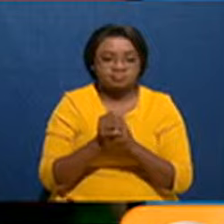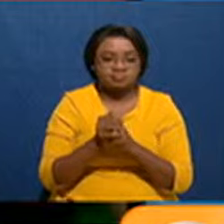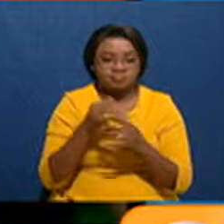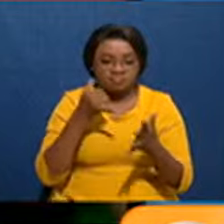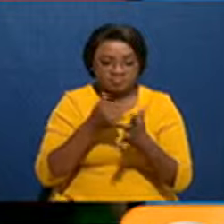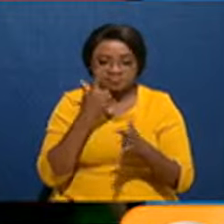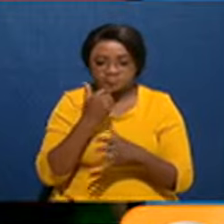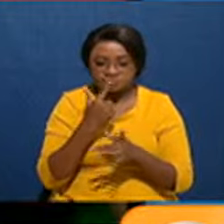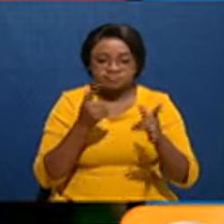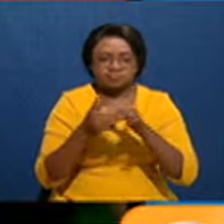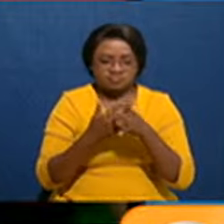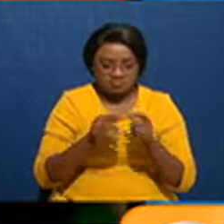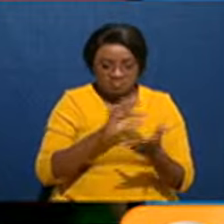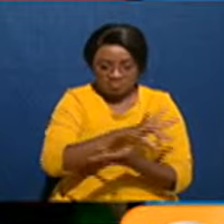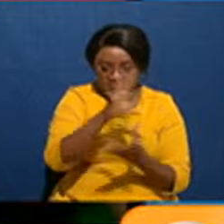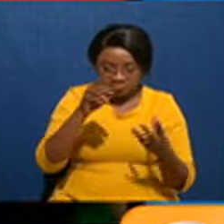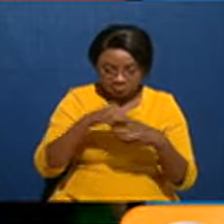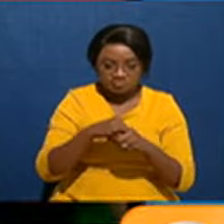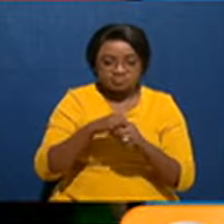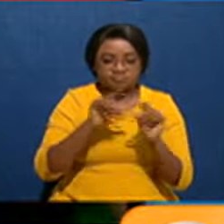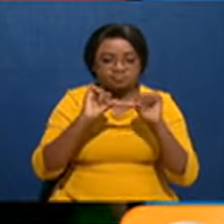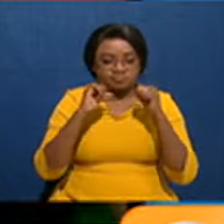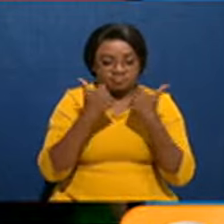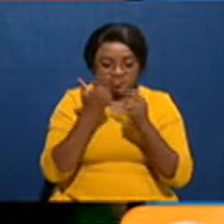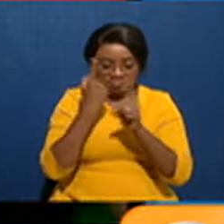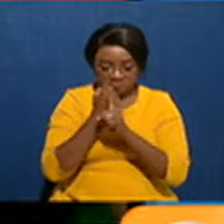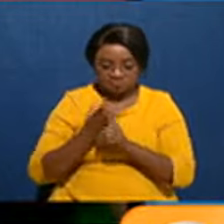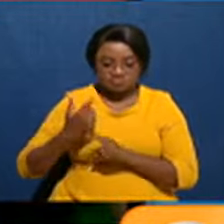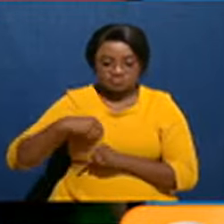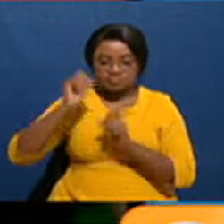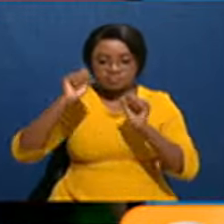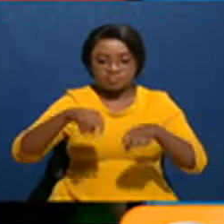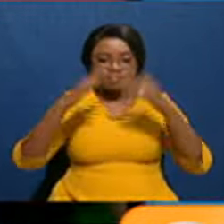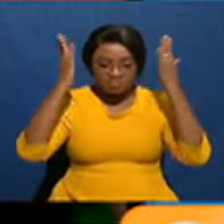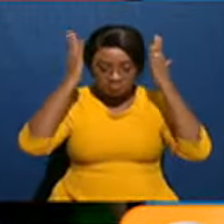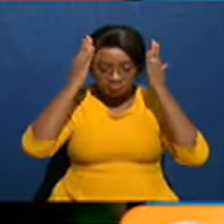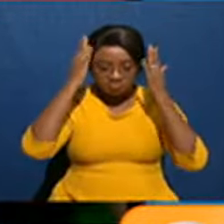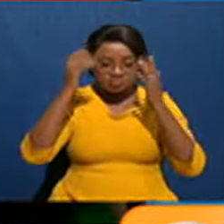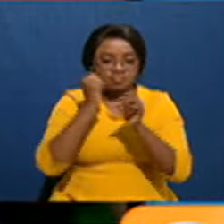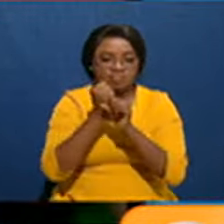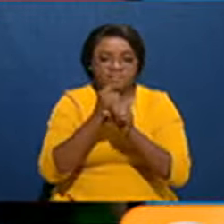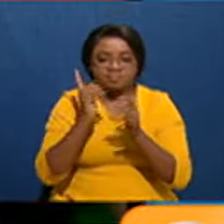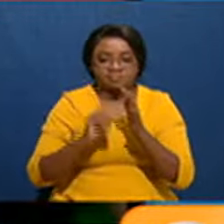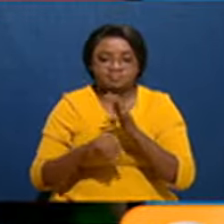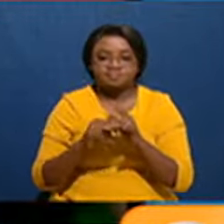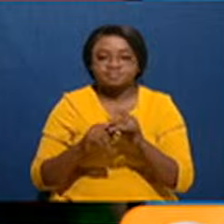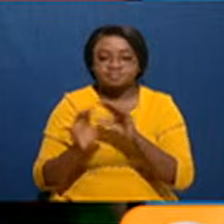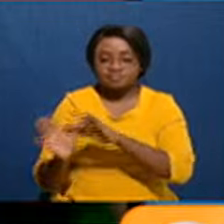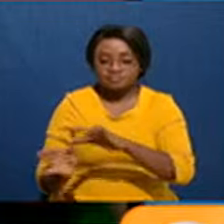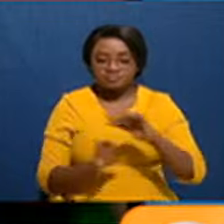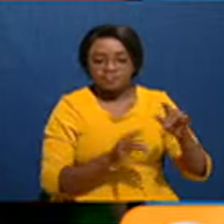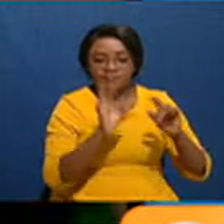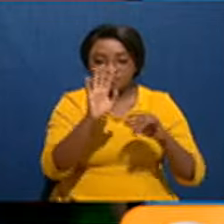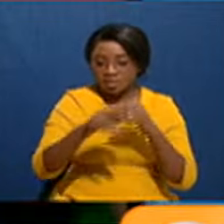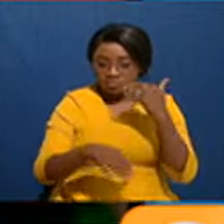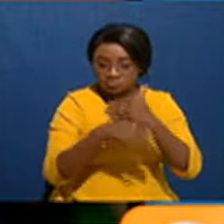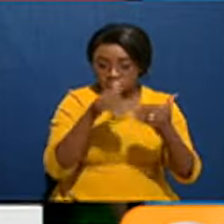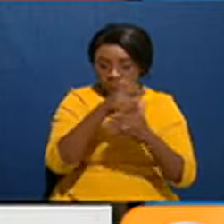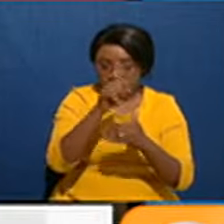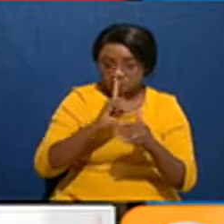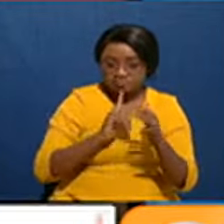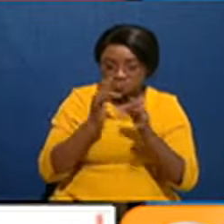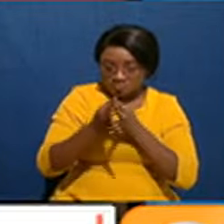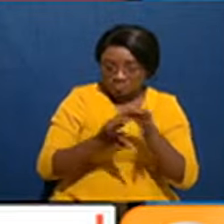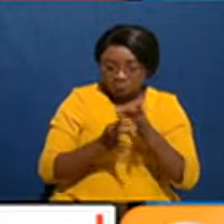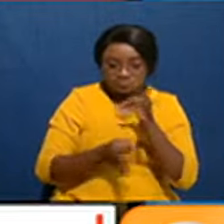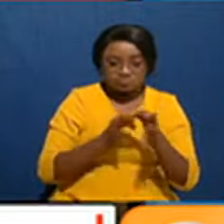involved in bringing together the multi-agencies that you're talking about. Now, the buildings that you have referred to, there are several things. You assess